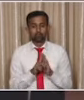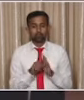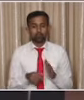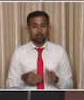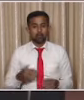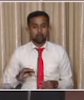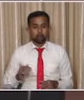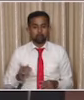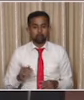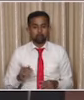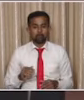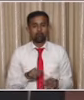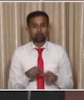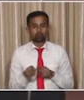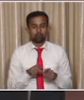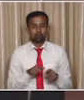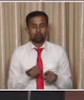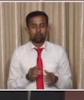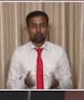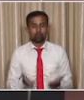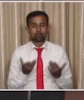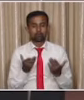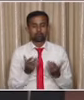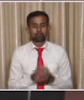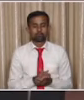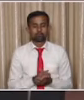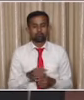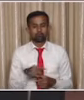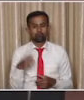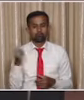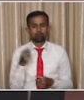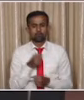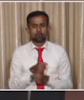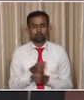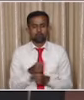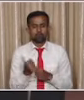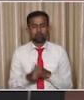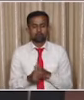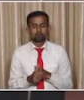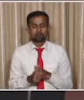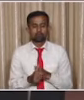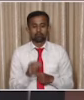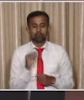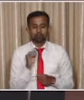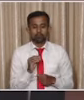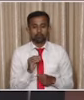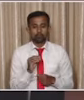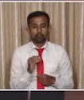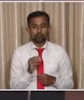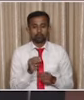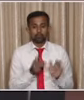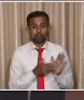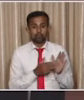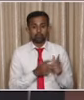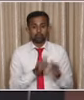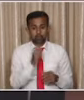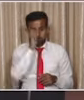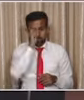There would have been a separate state. But thanks to Pakistan, Mr. Kadirgama, who was my minister, in his last